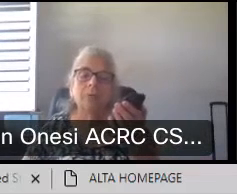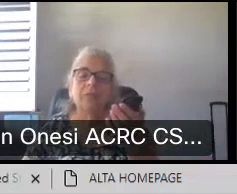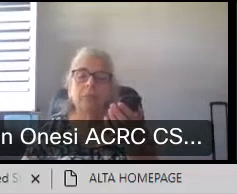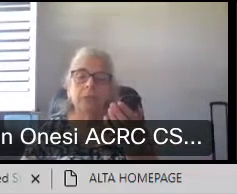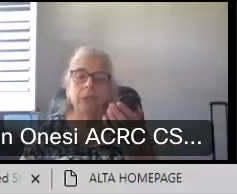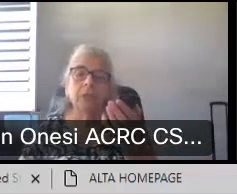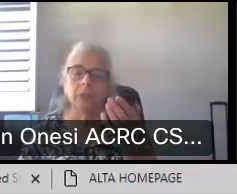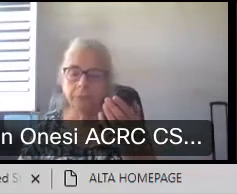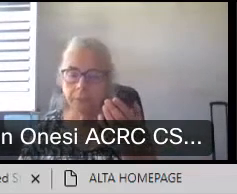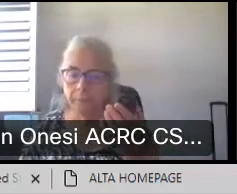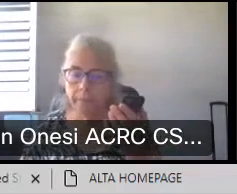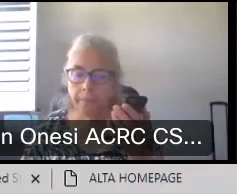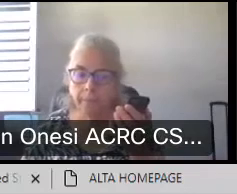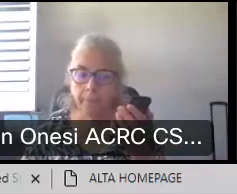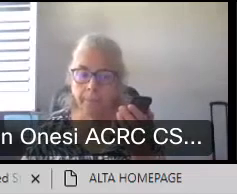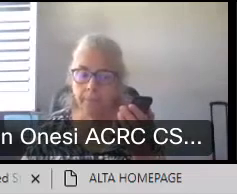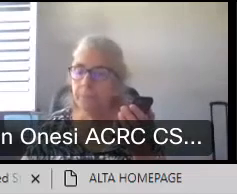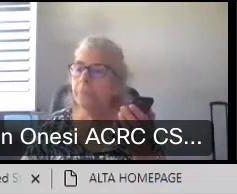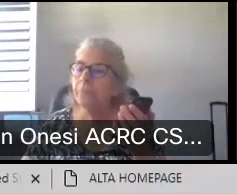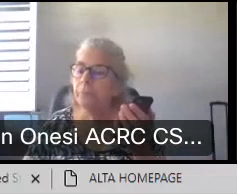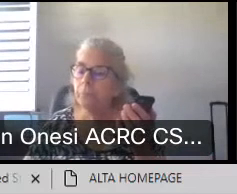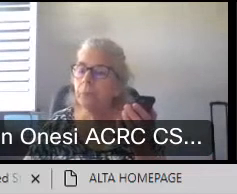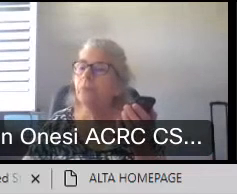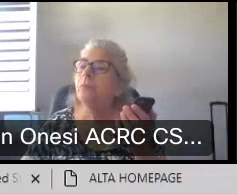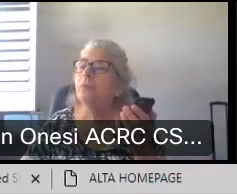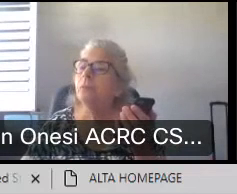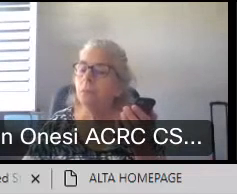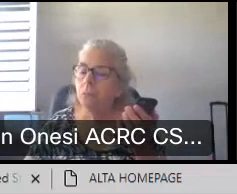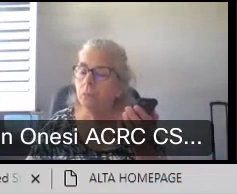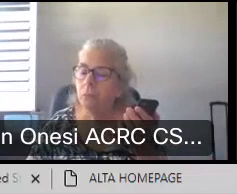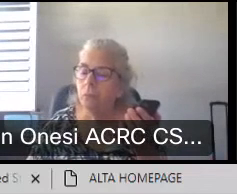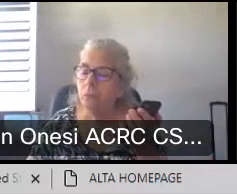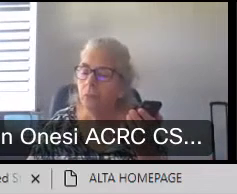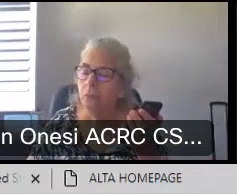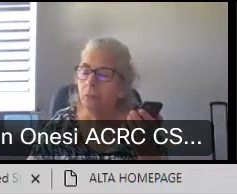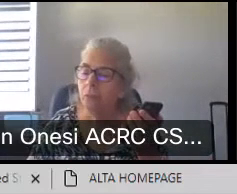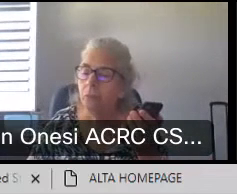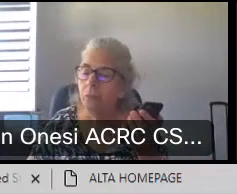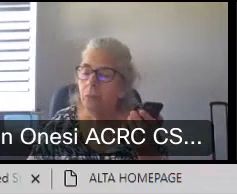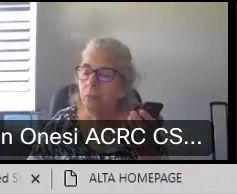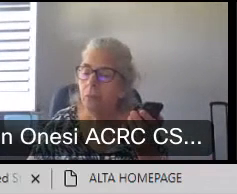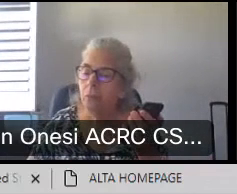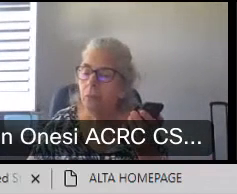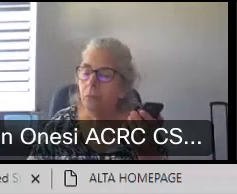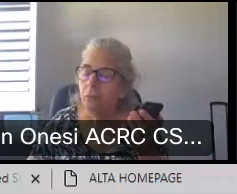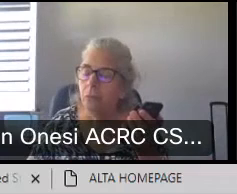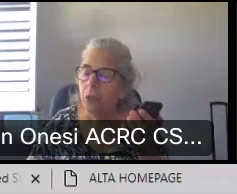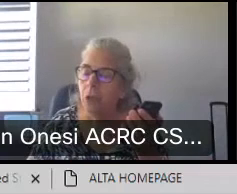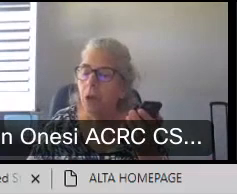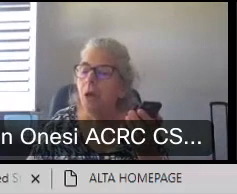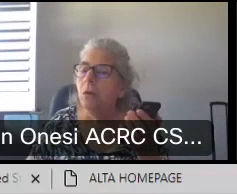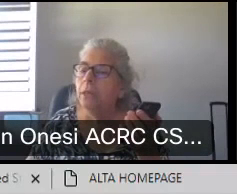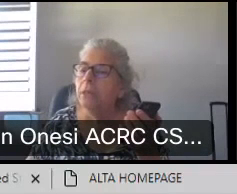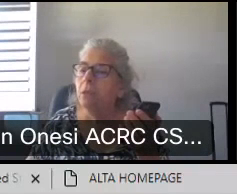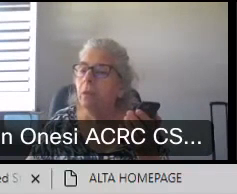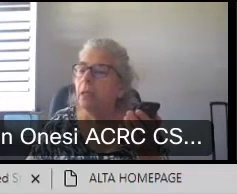thank our community providers, certainly community providers that participated in the discussions related to this, the clients, the family